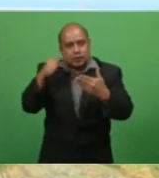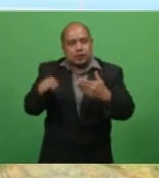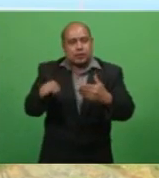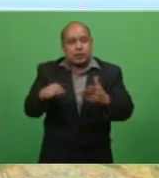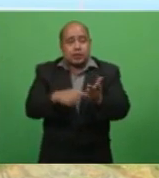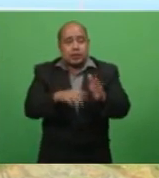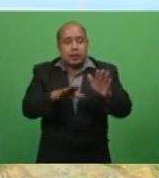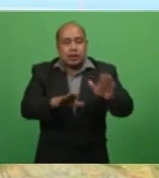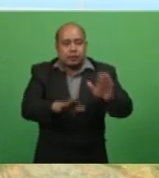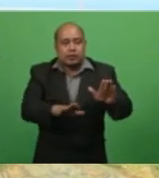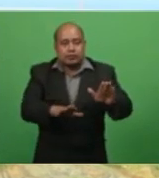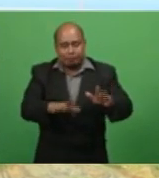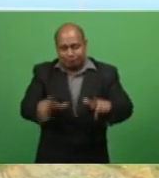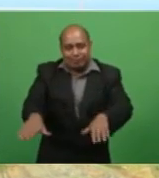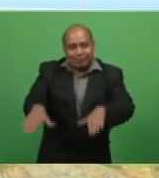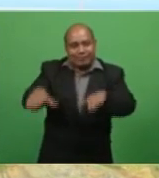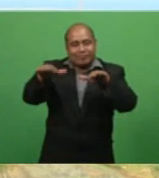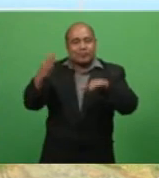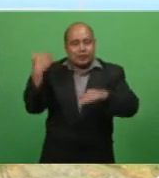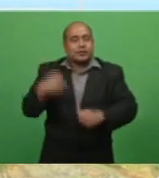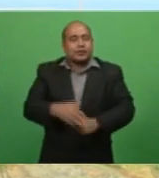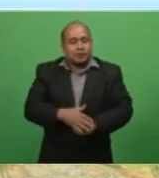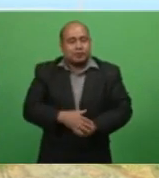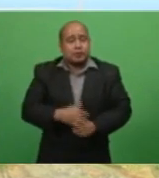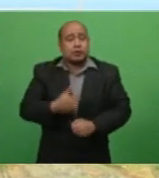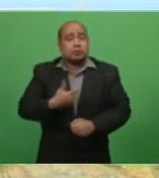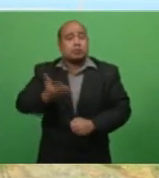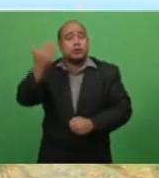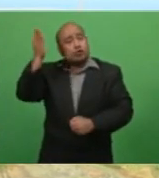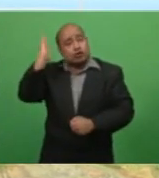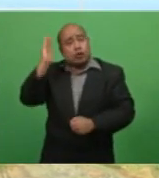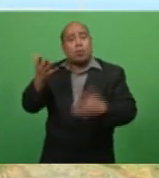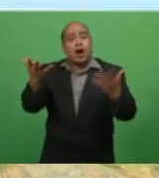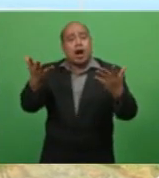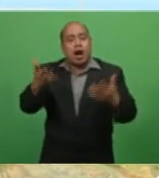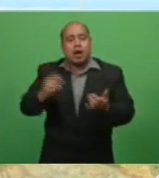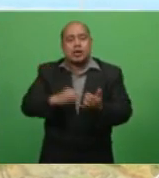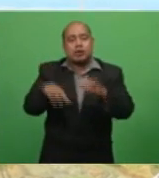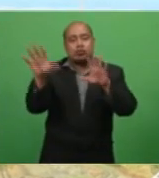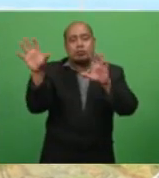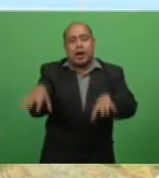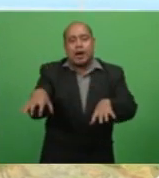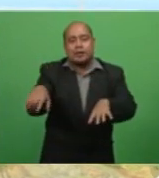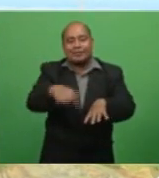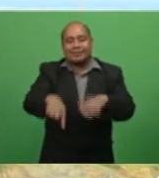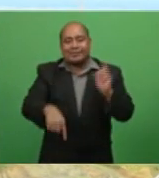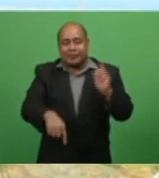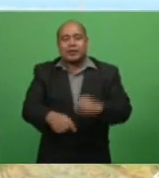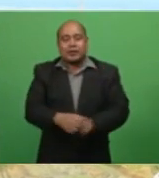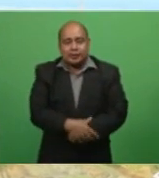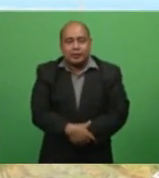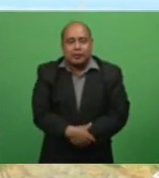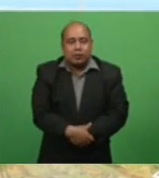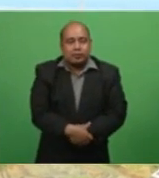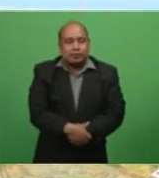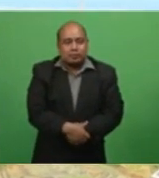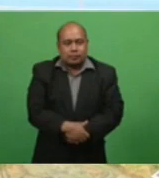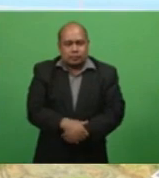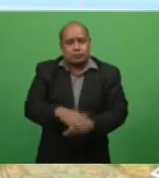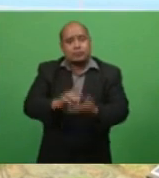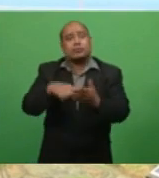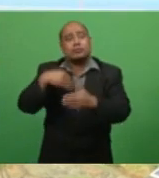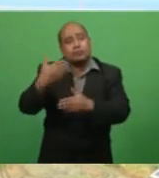went to Suva Grammar School first, and then much later in my life,